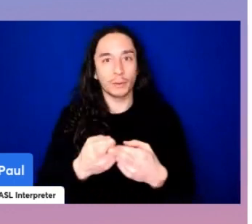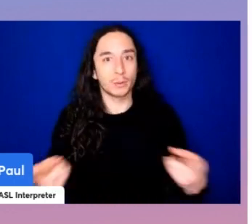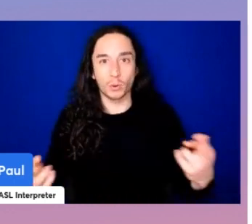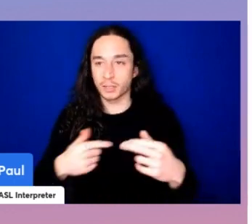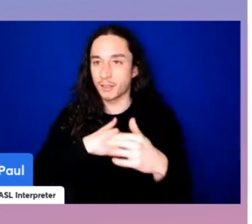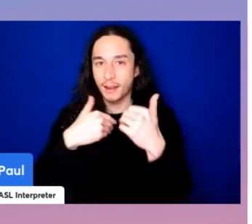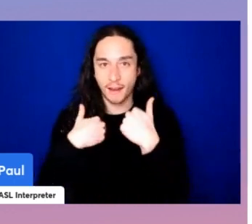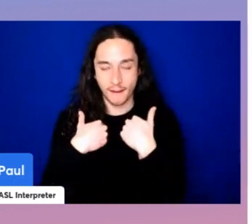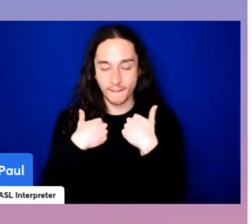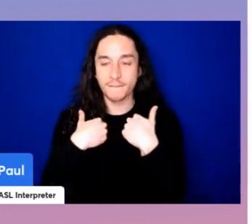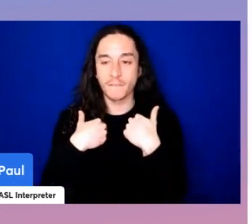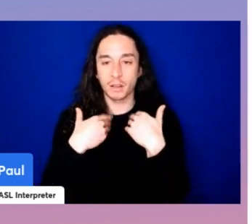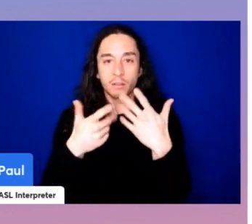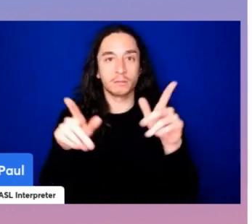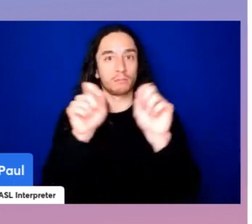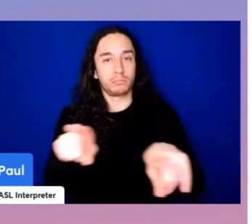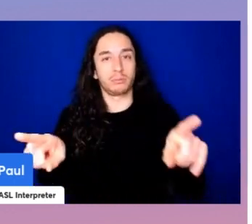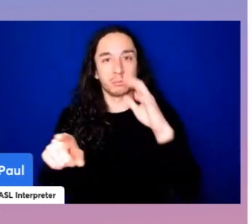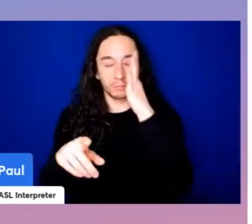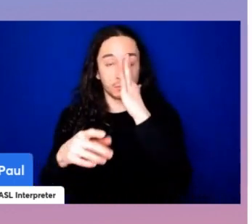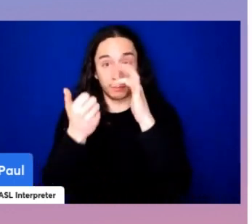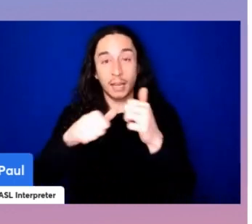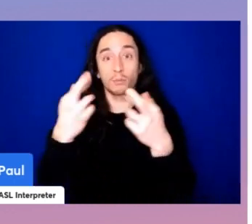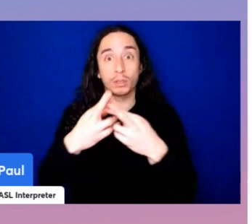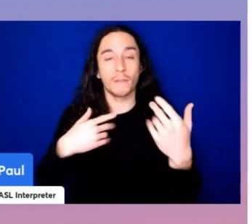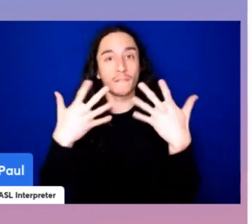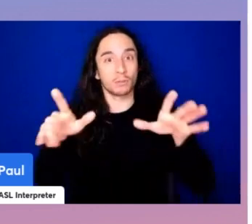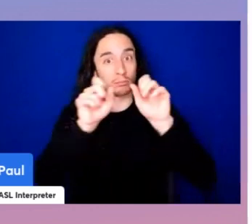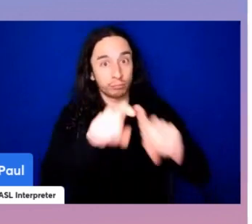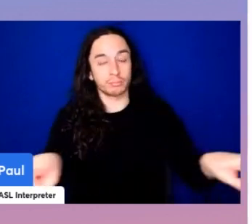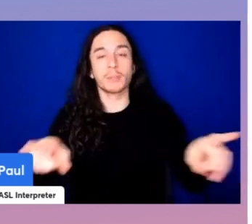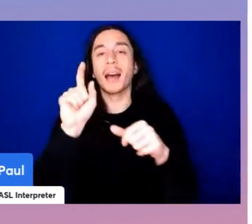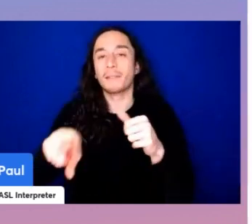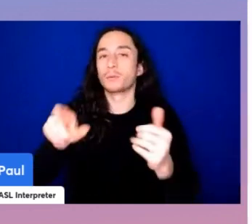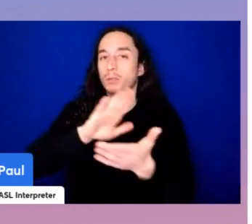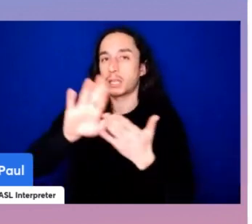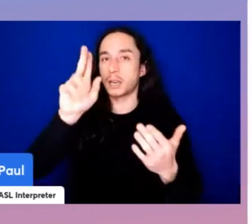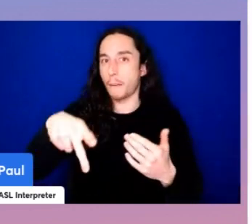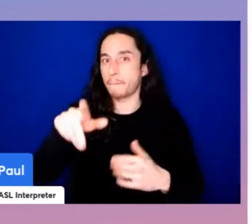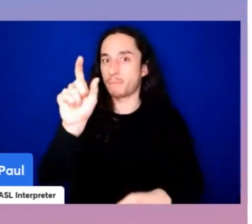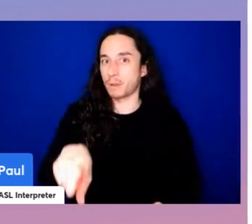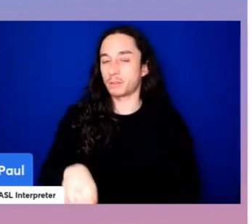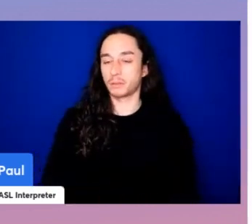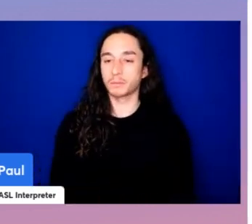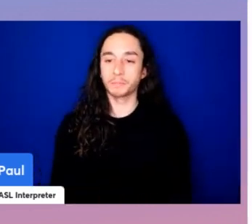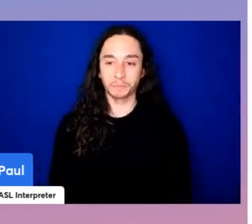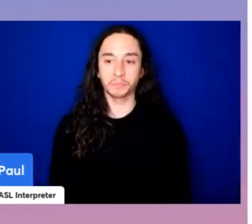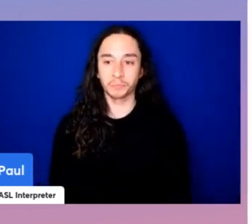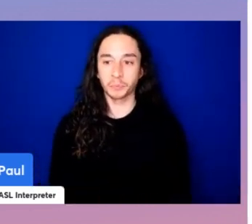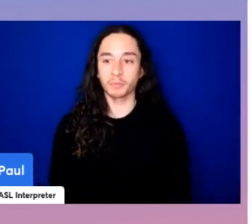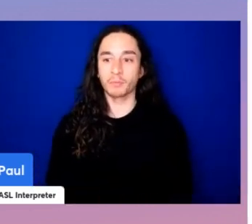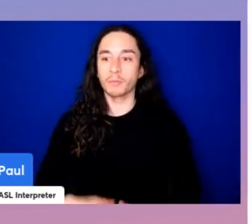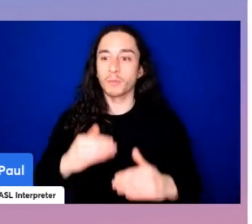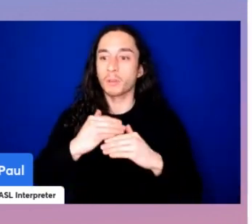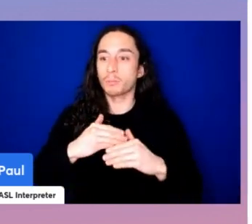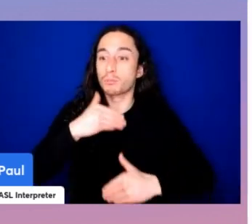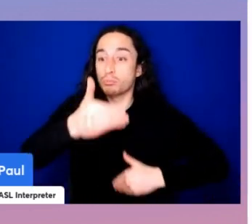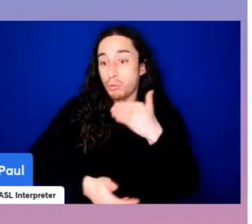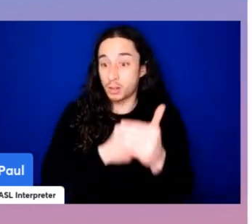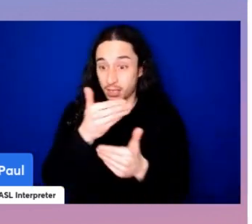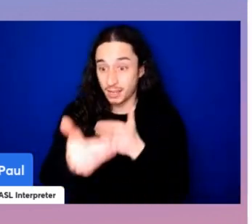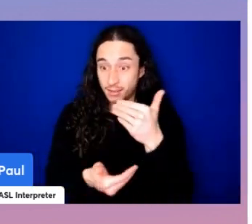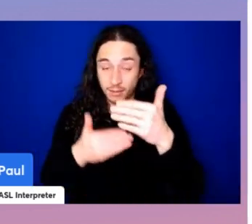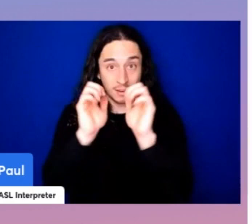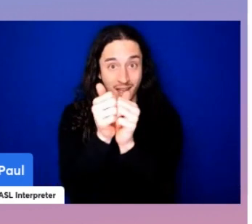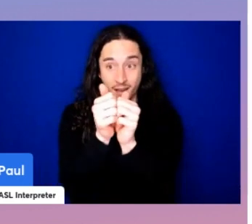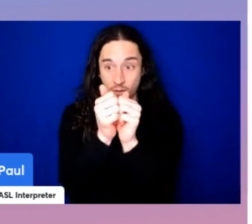have deployed need to get cleaned up The process for this is, for